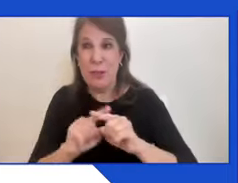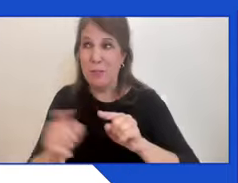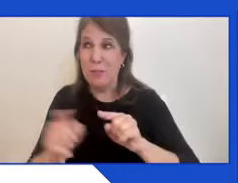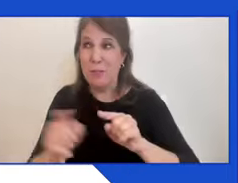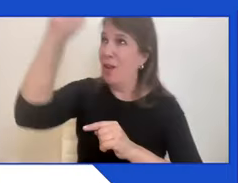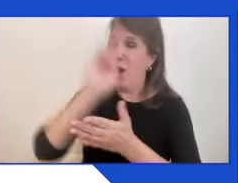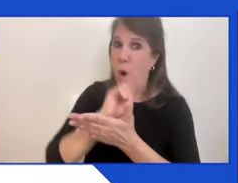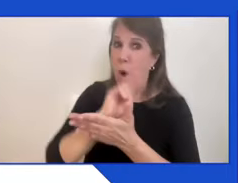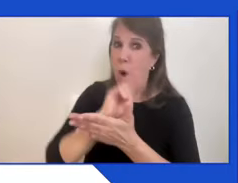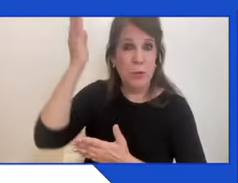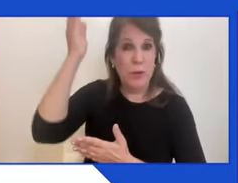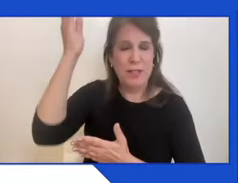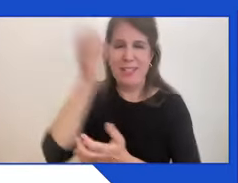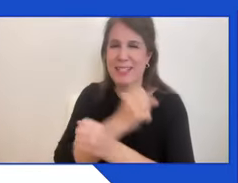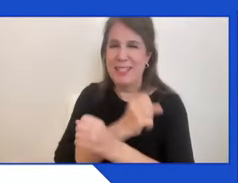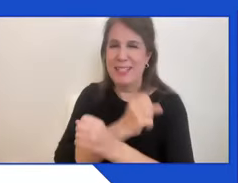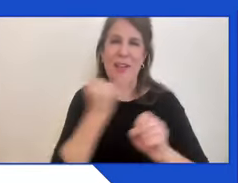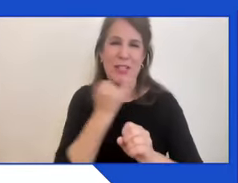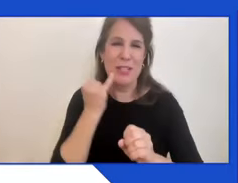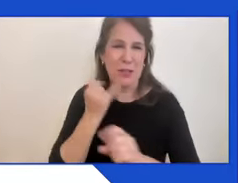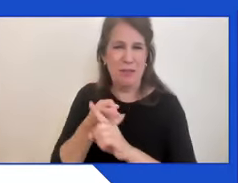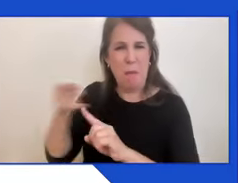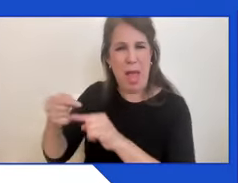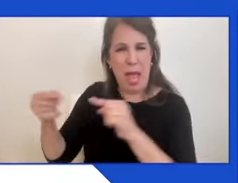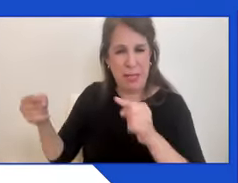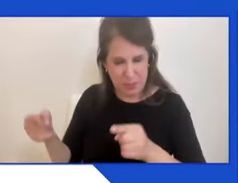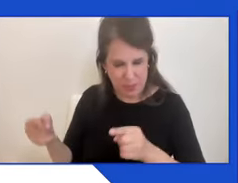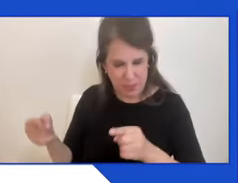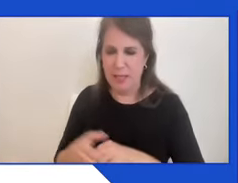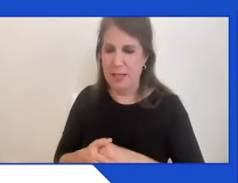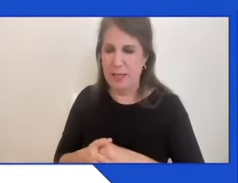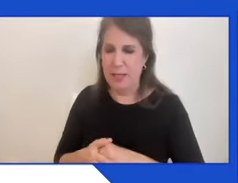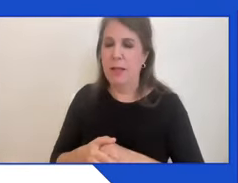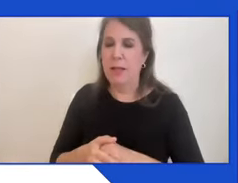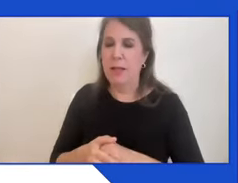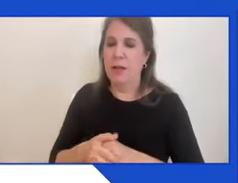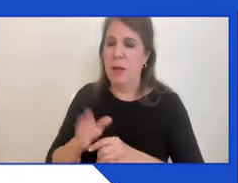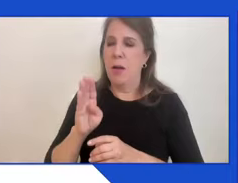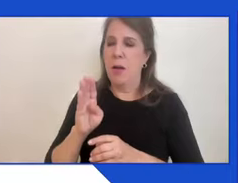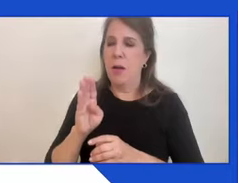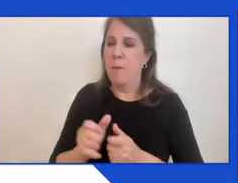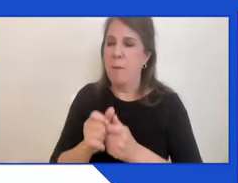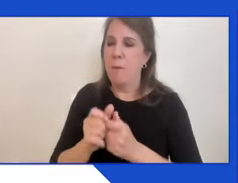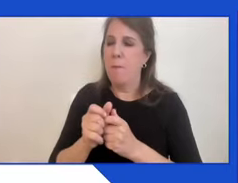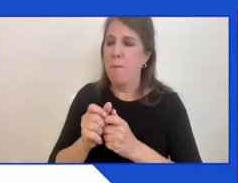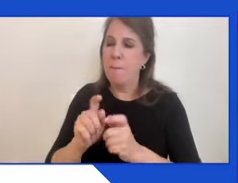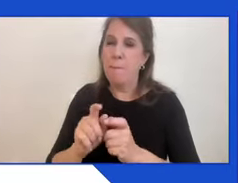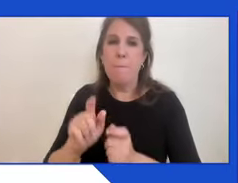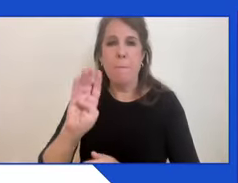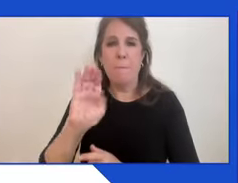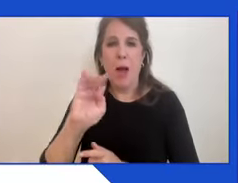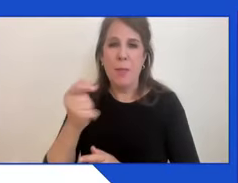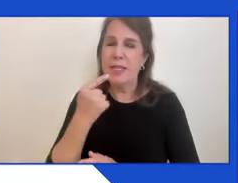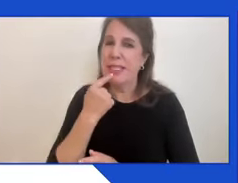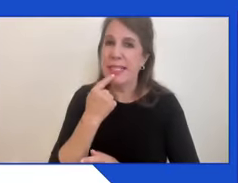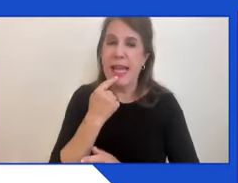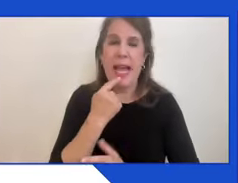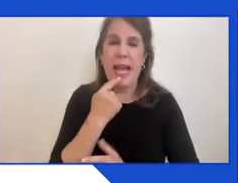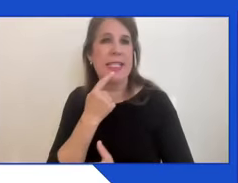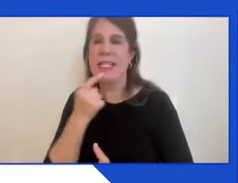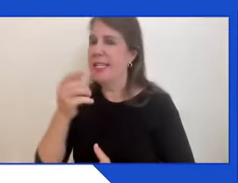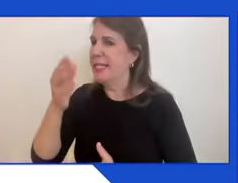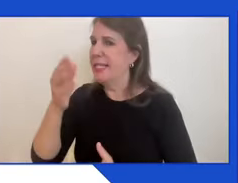The Bible says, He that keepeth Israel neither slumbers nor sleeps. To those who seek to justify